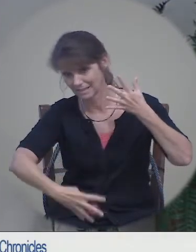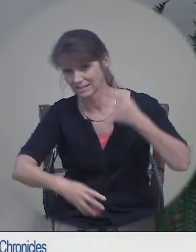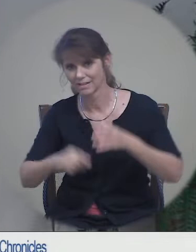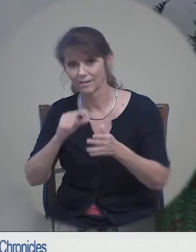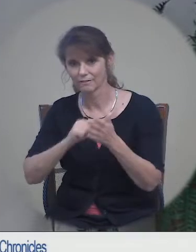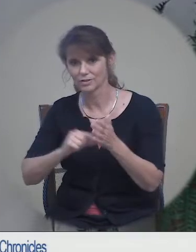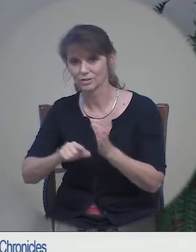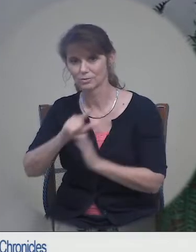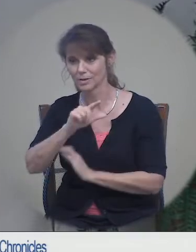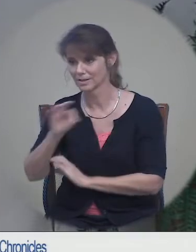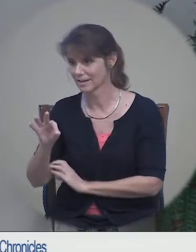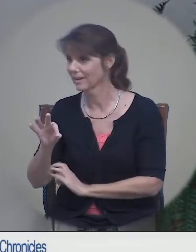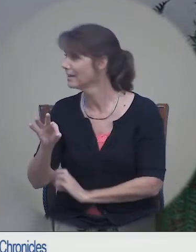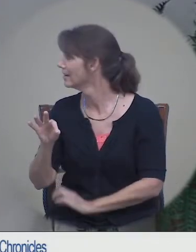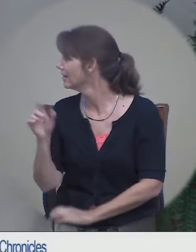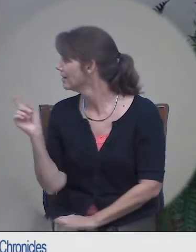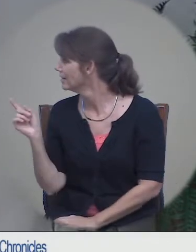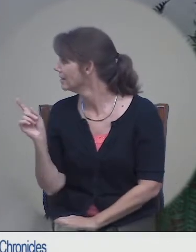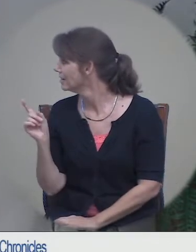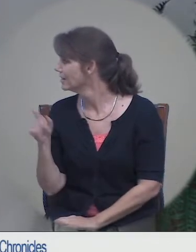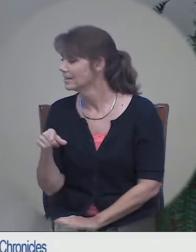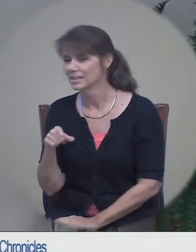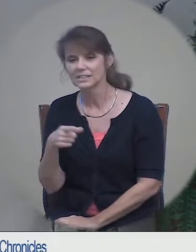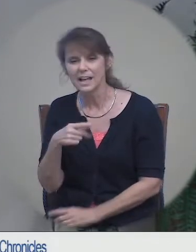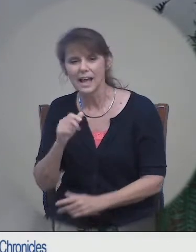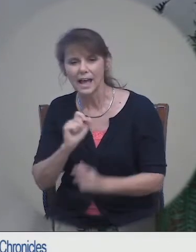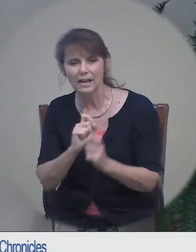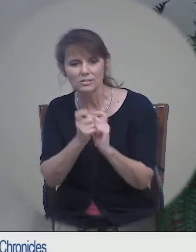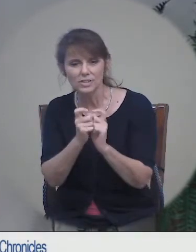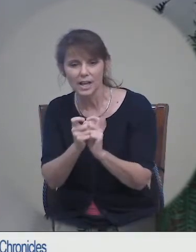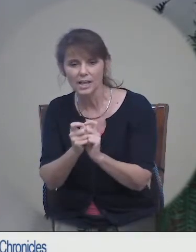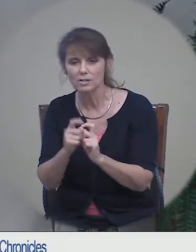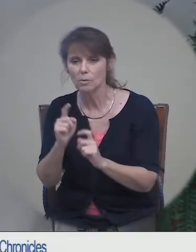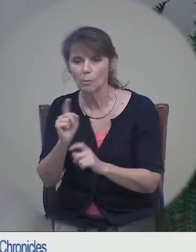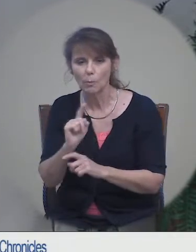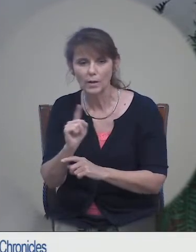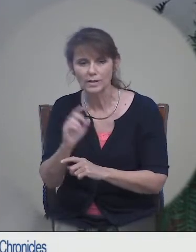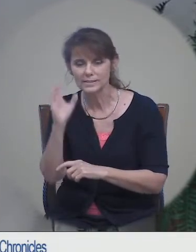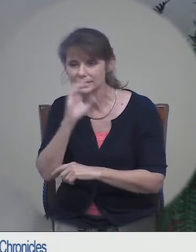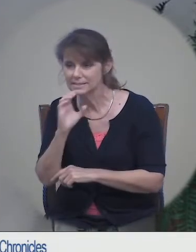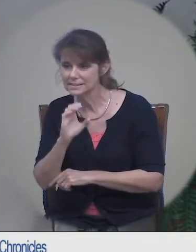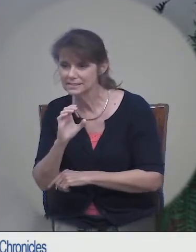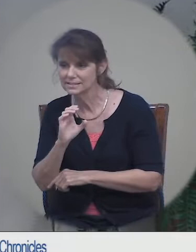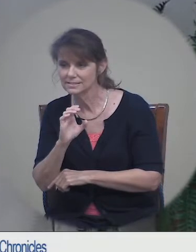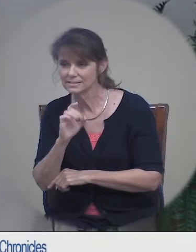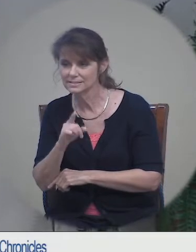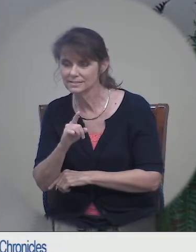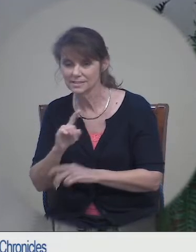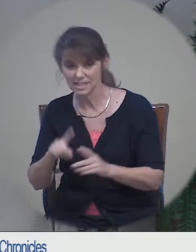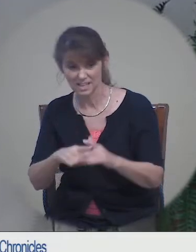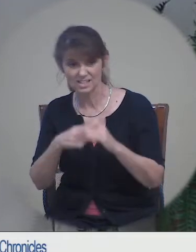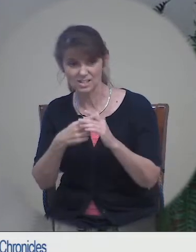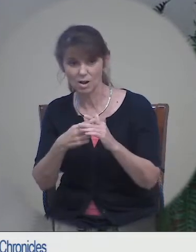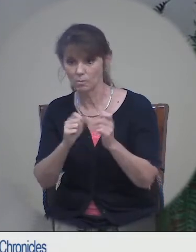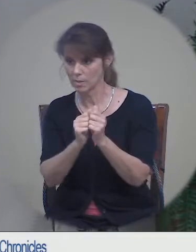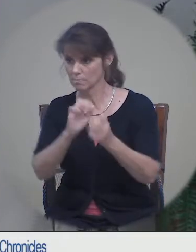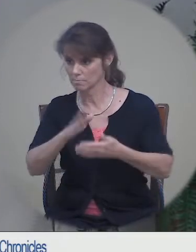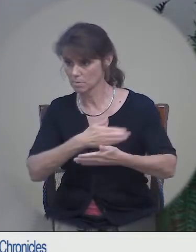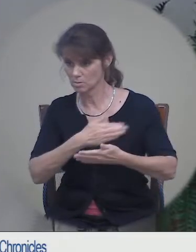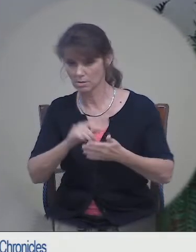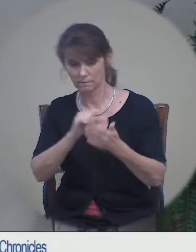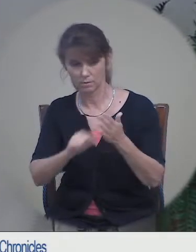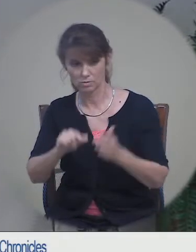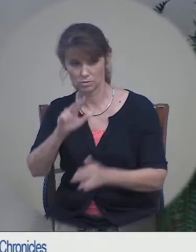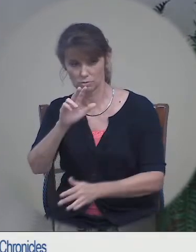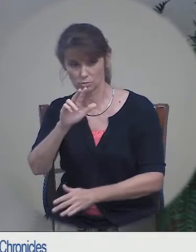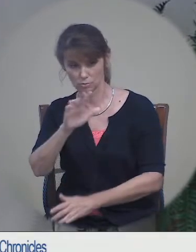verse 25, how they reformed. What did they do? Where did they seek? When he began to do the music, in verse 25, they